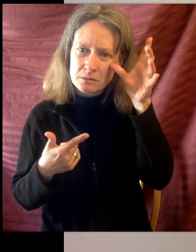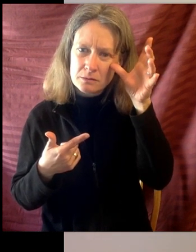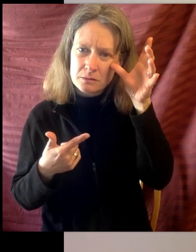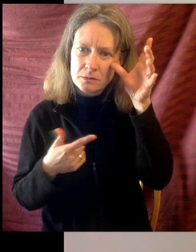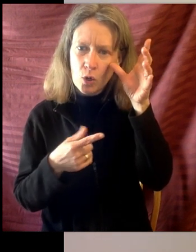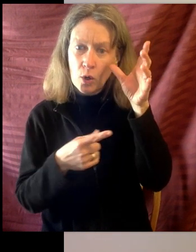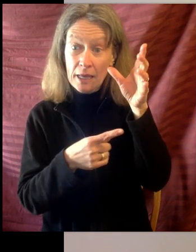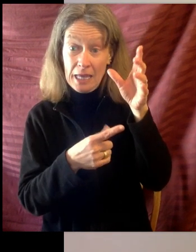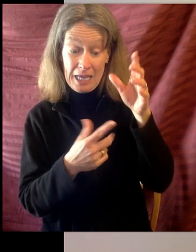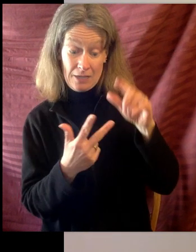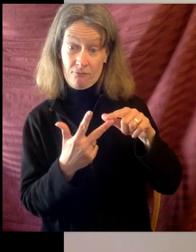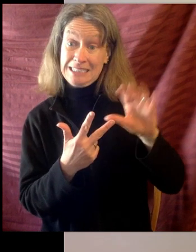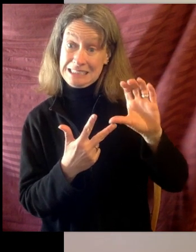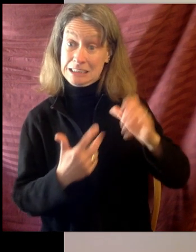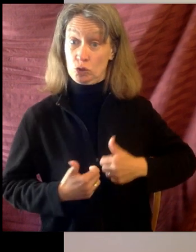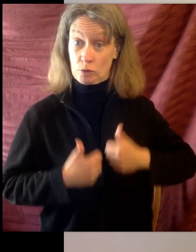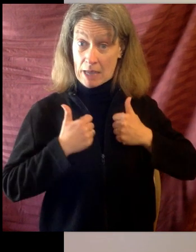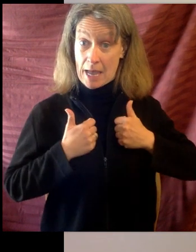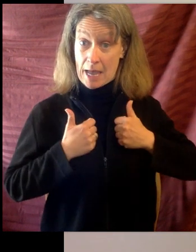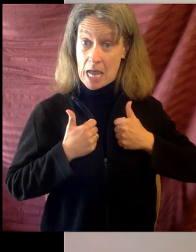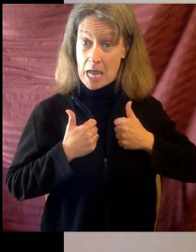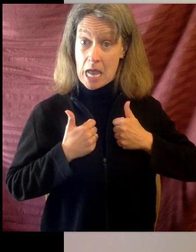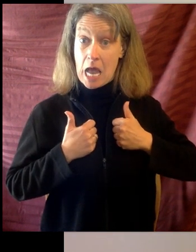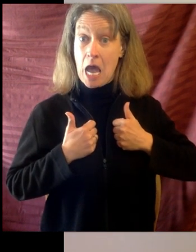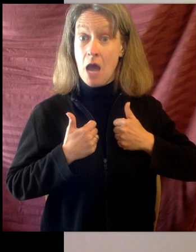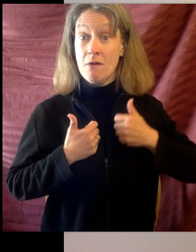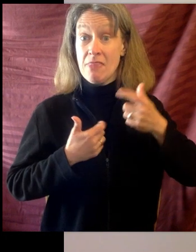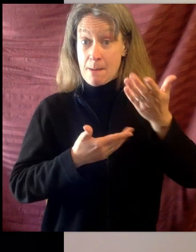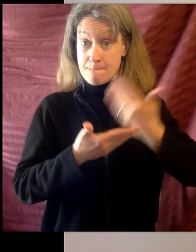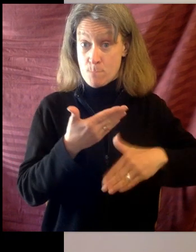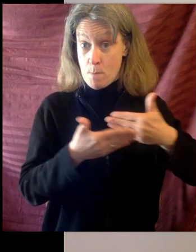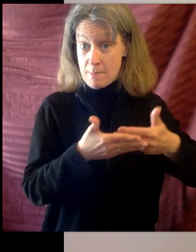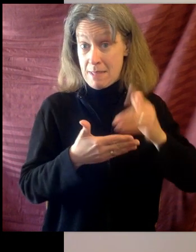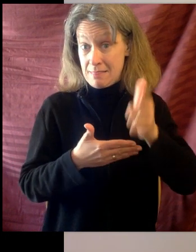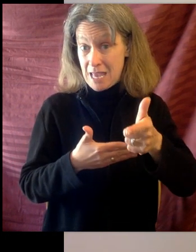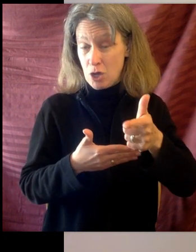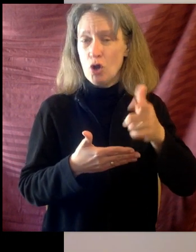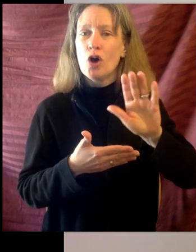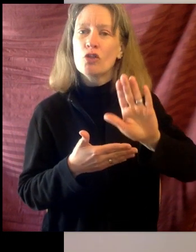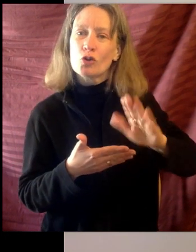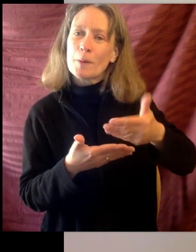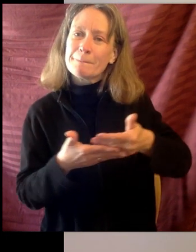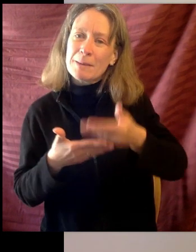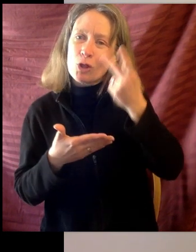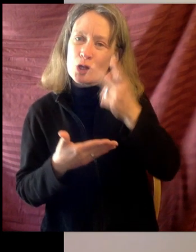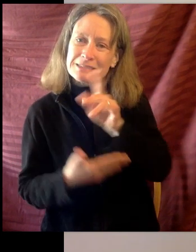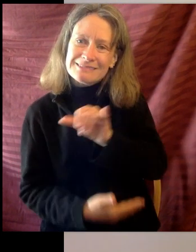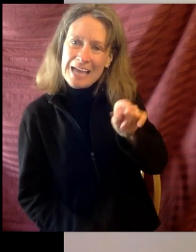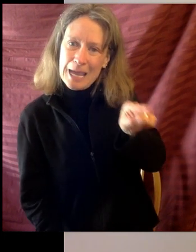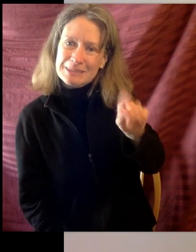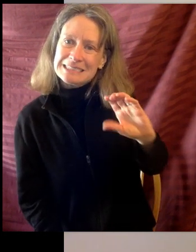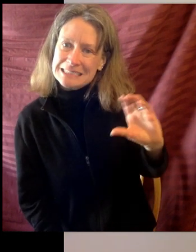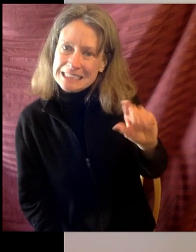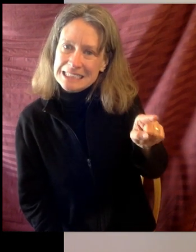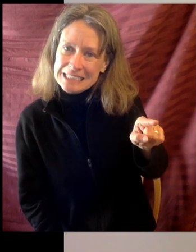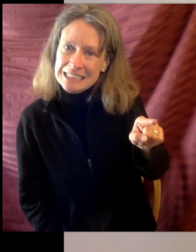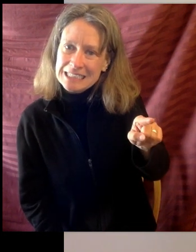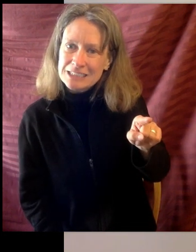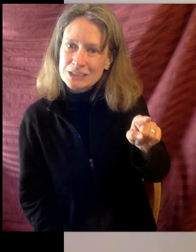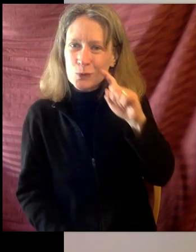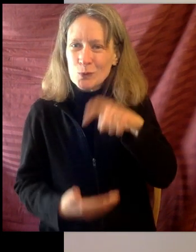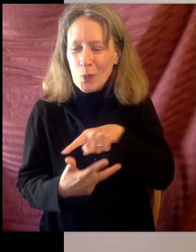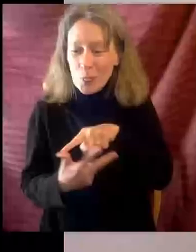little spines or no spines. So your babies will look like you. So most of the babies will